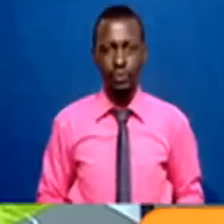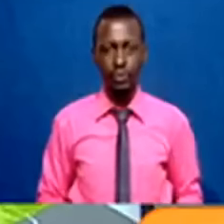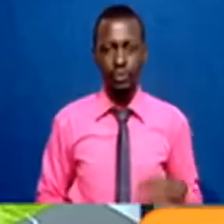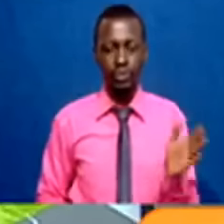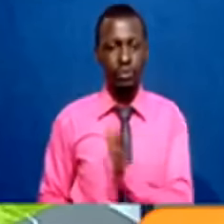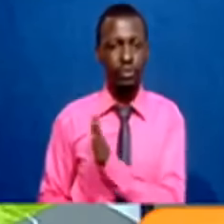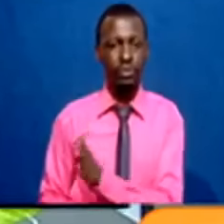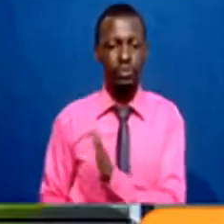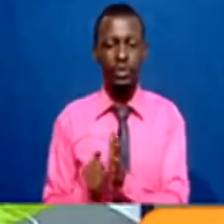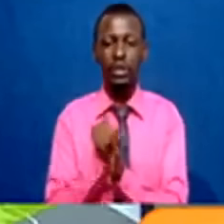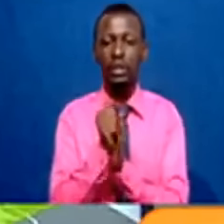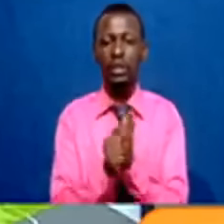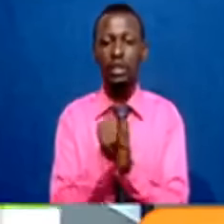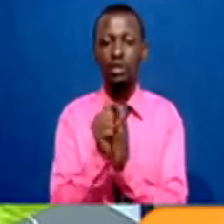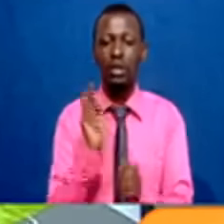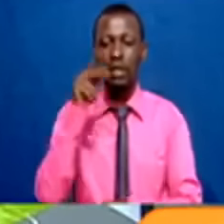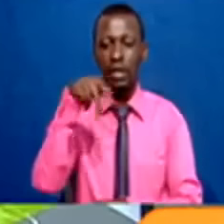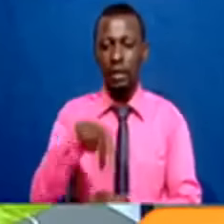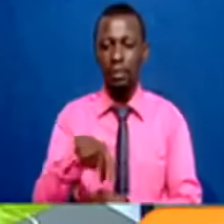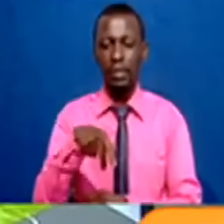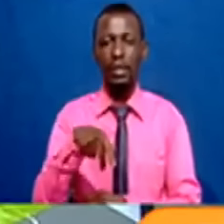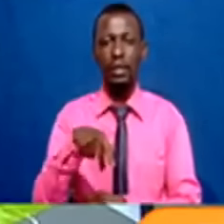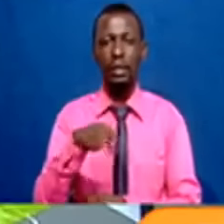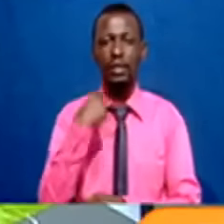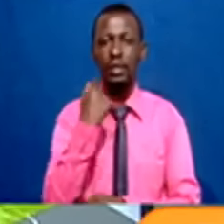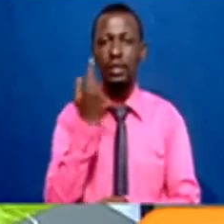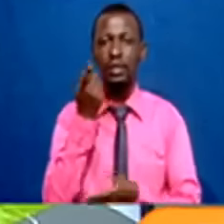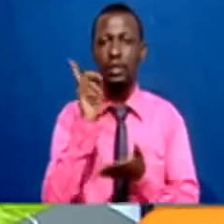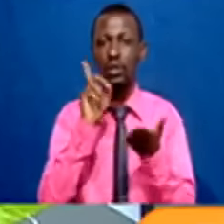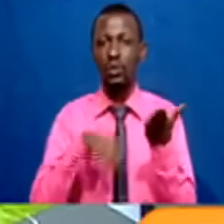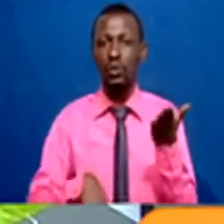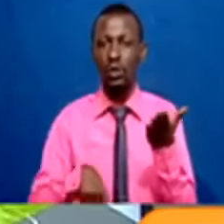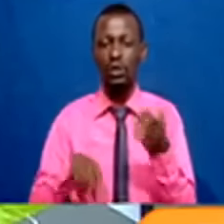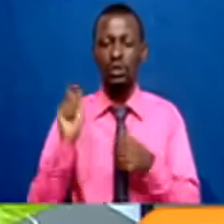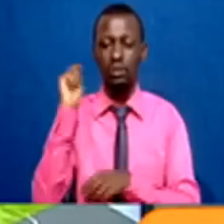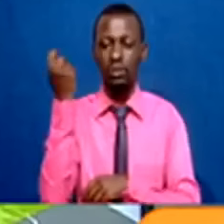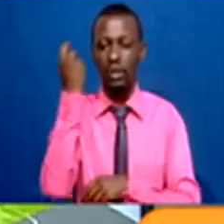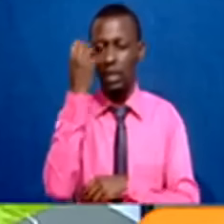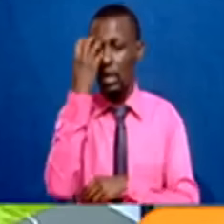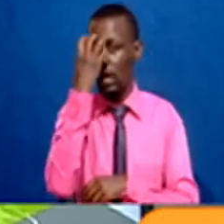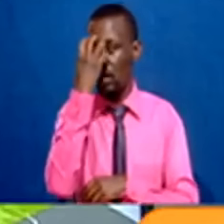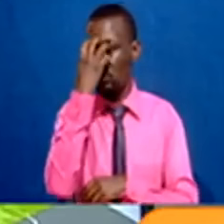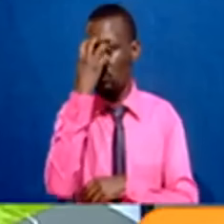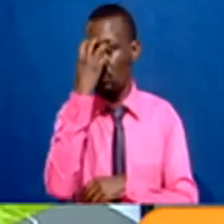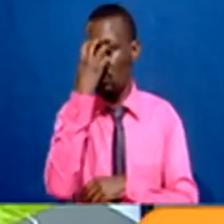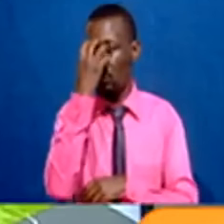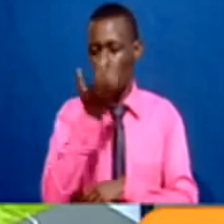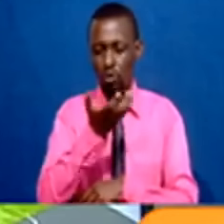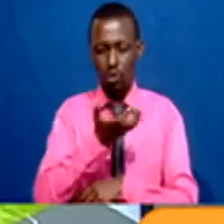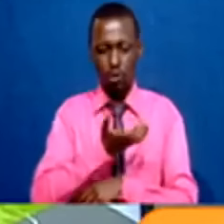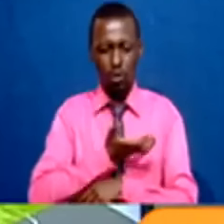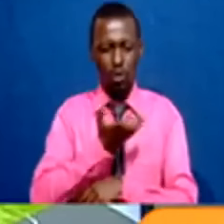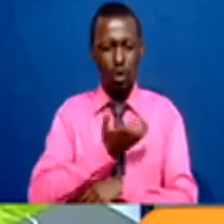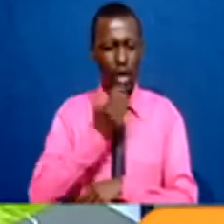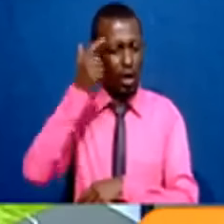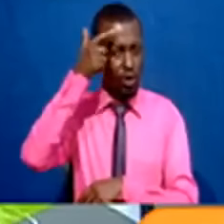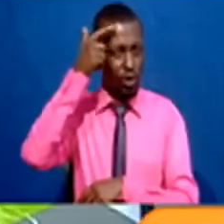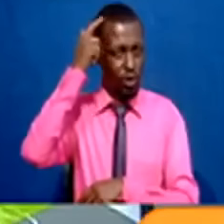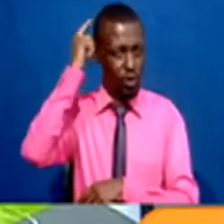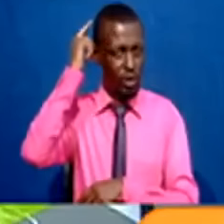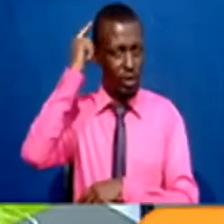Now, Naivasha Member of Parliament Jane Kihara insists that President William Ruto is the bona fide owner of